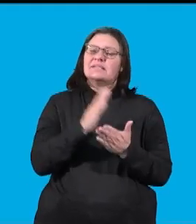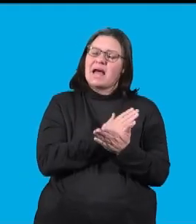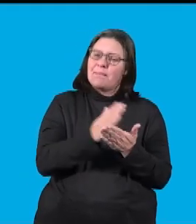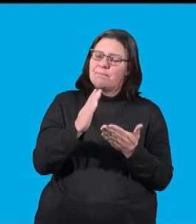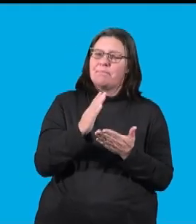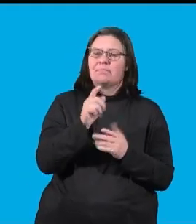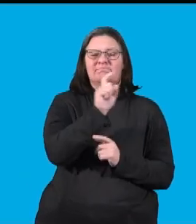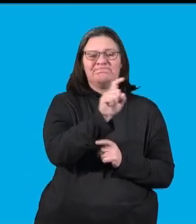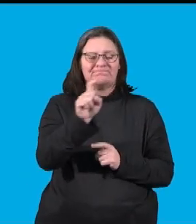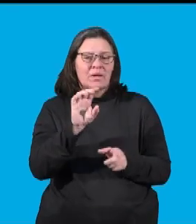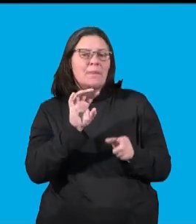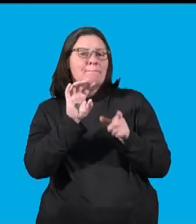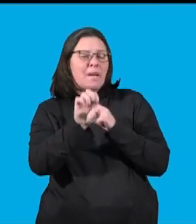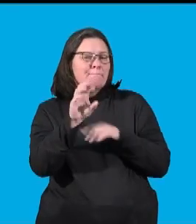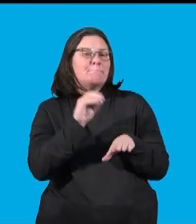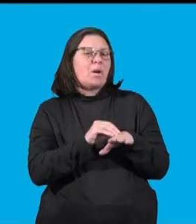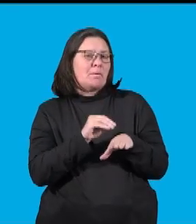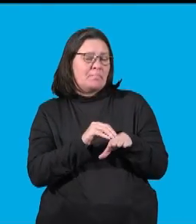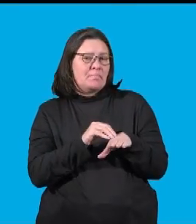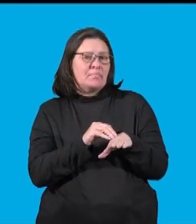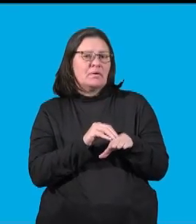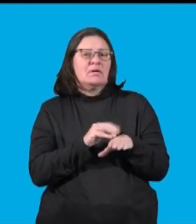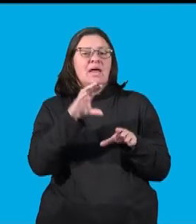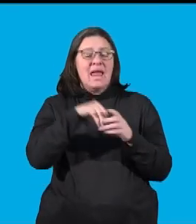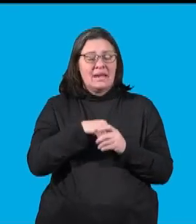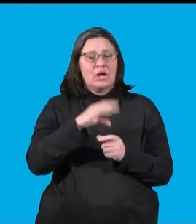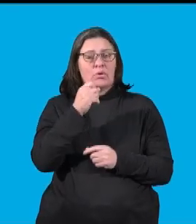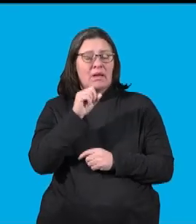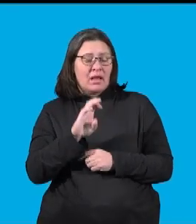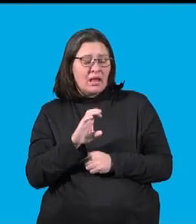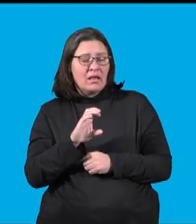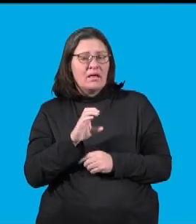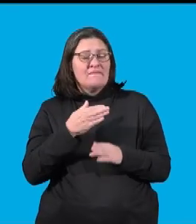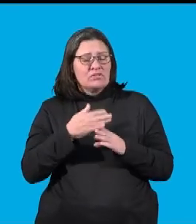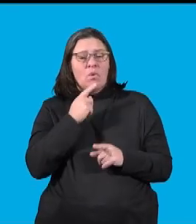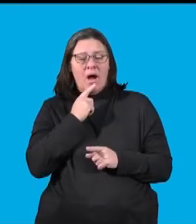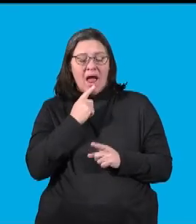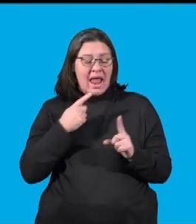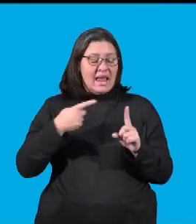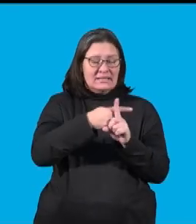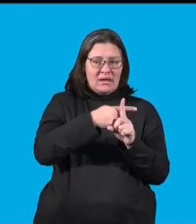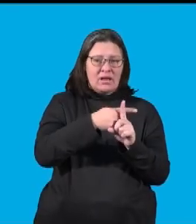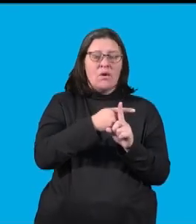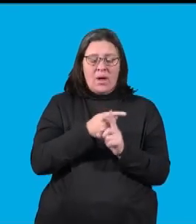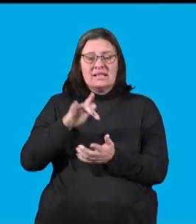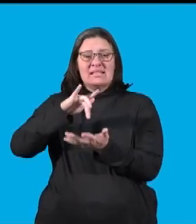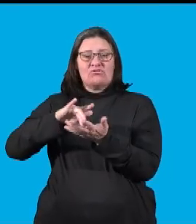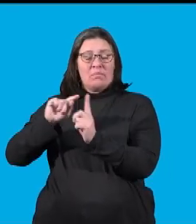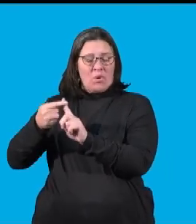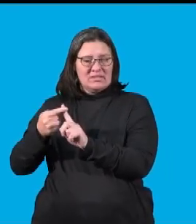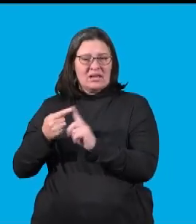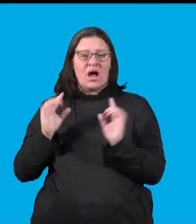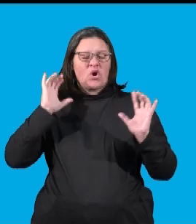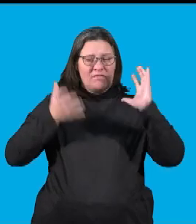So some places where you may encounter problems in cubic functions is confusing the intercepts with the stationary